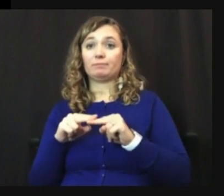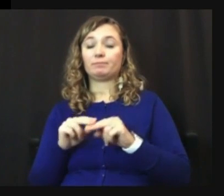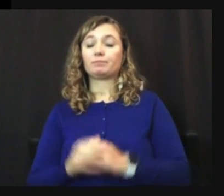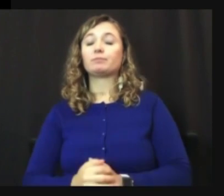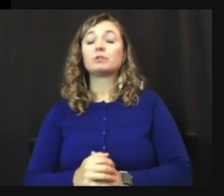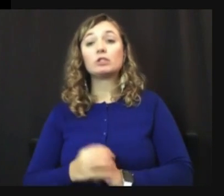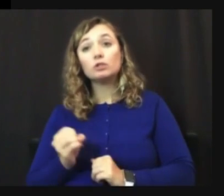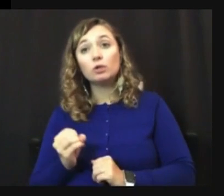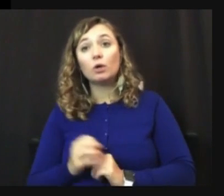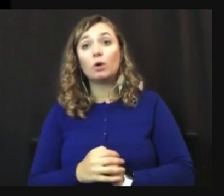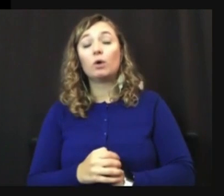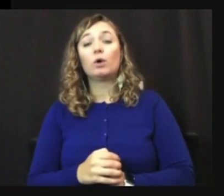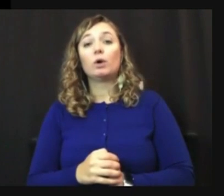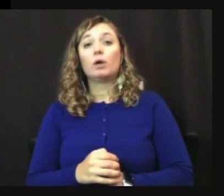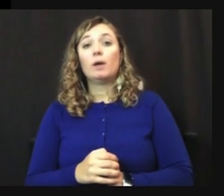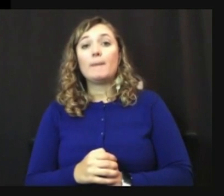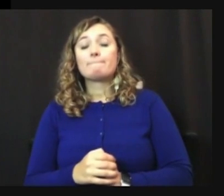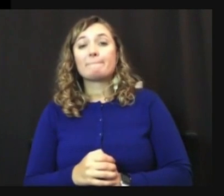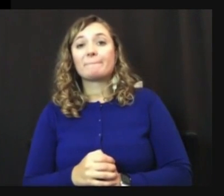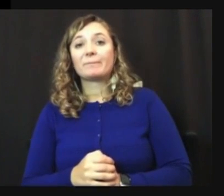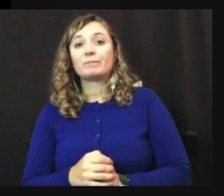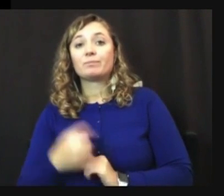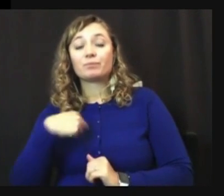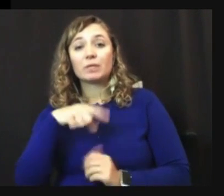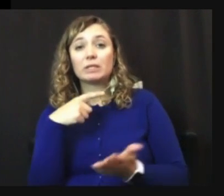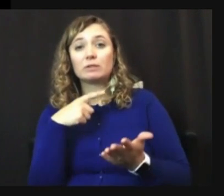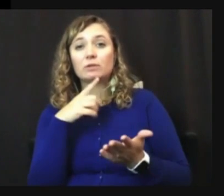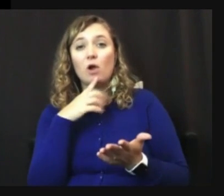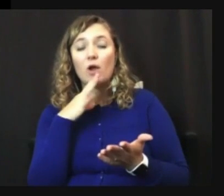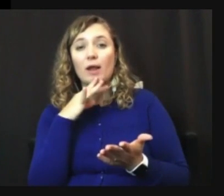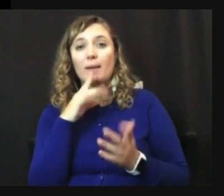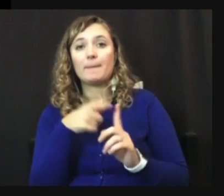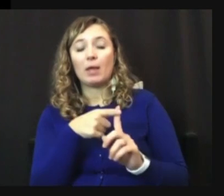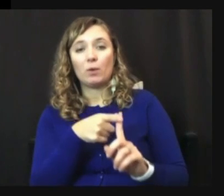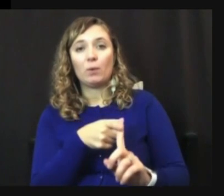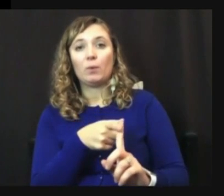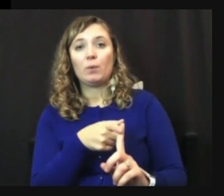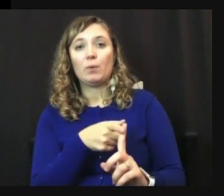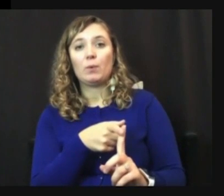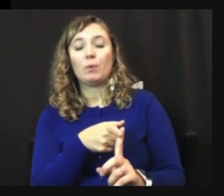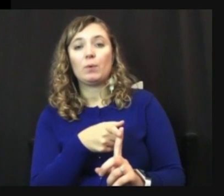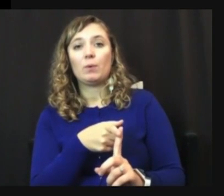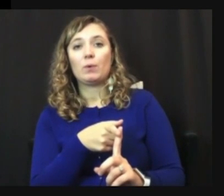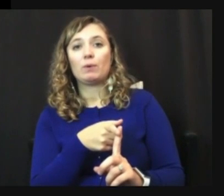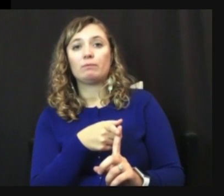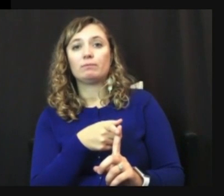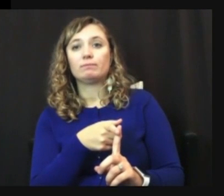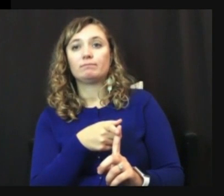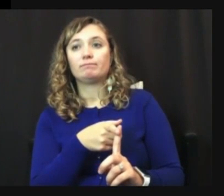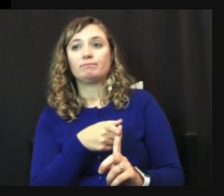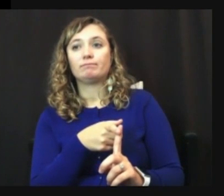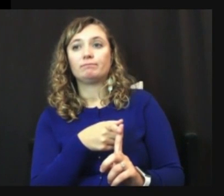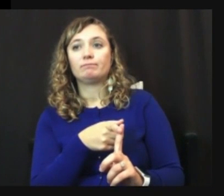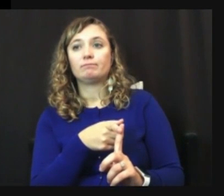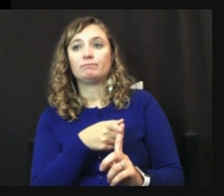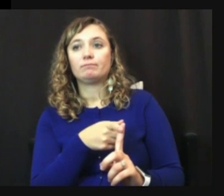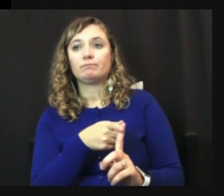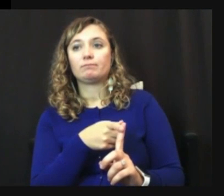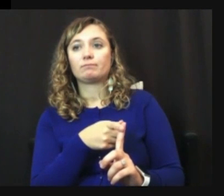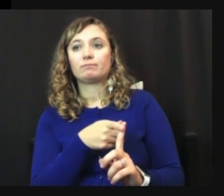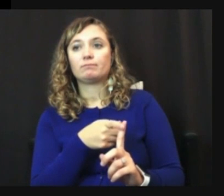So we're talking about this whole area where we are